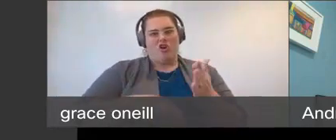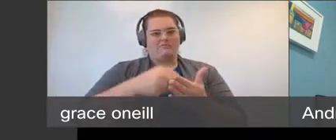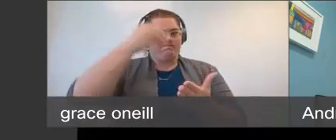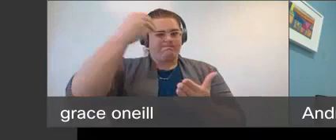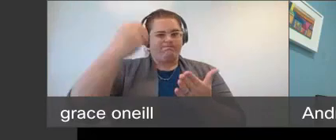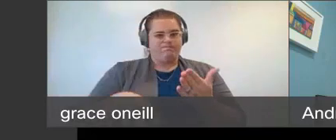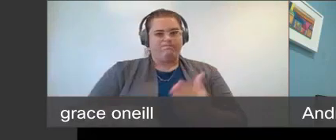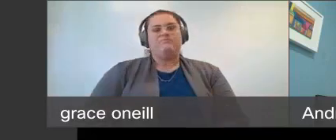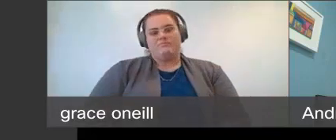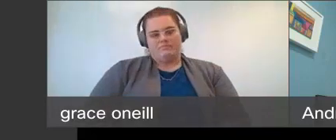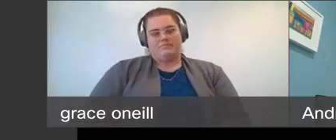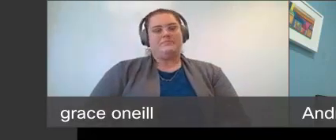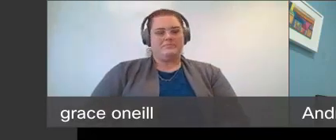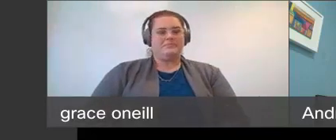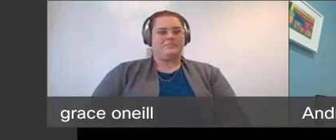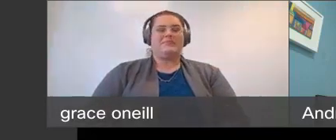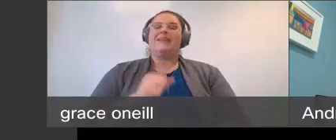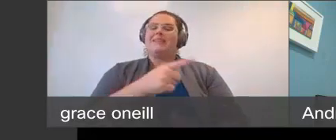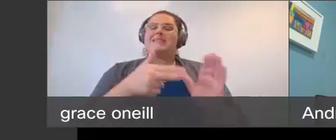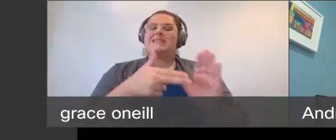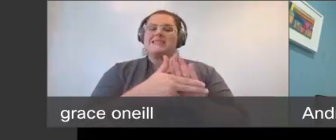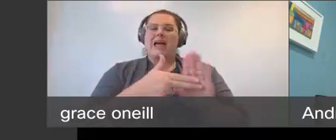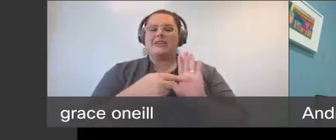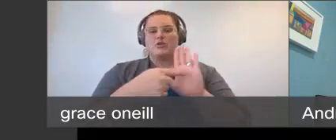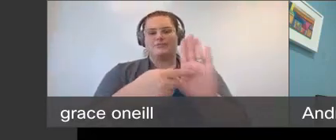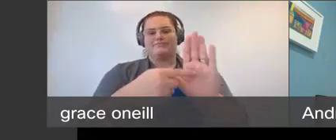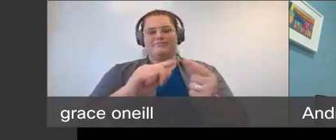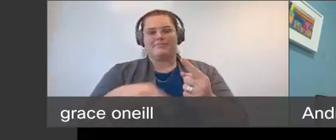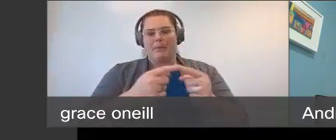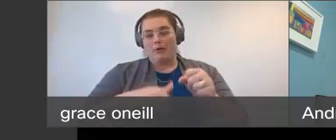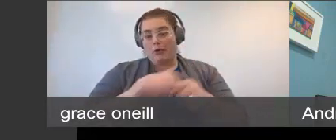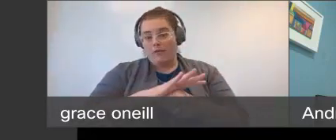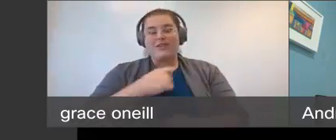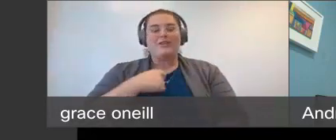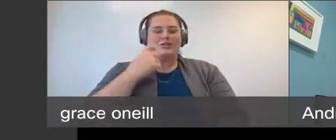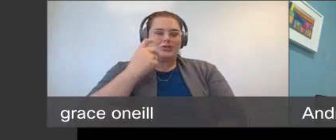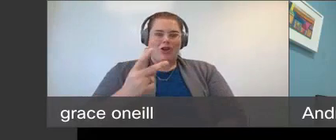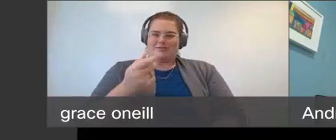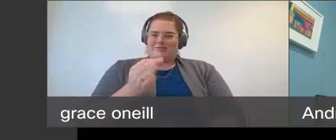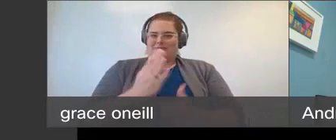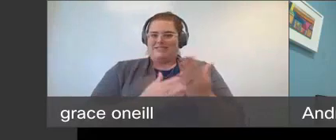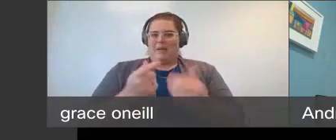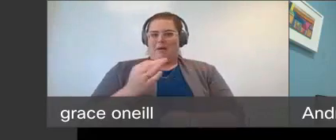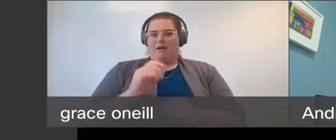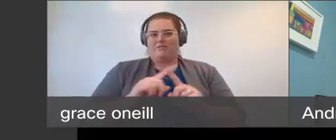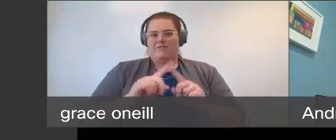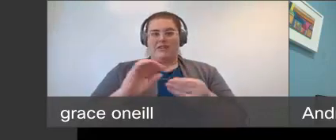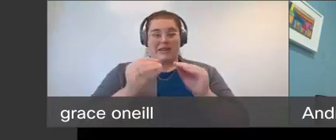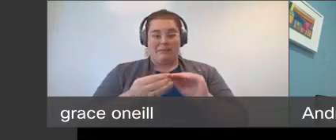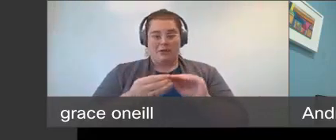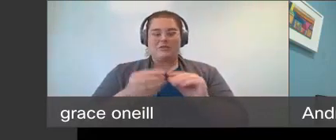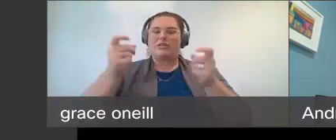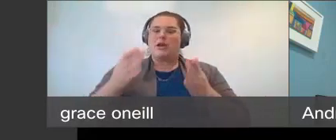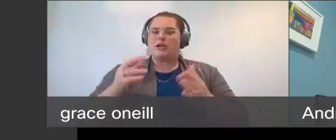This is just a slide to speak about COVID. We just saw previously, some of the cases that you had mentioned. Fortunately, we're on a